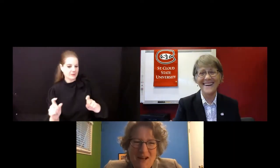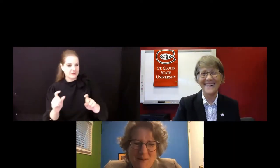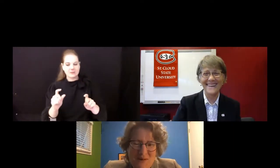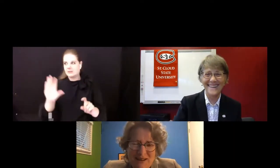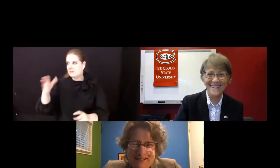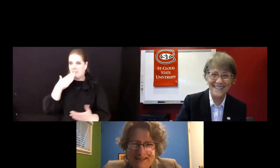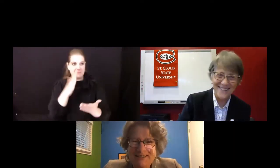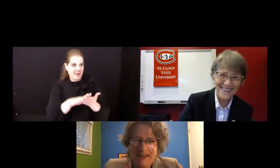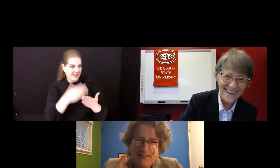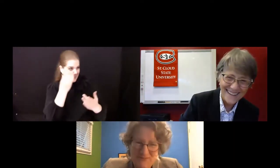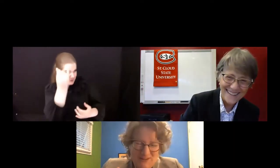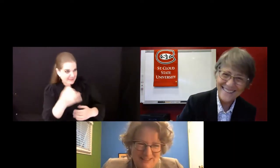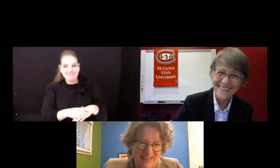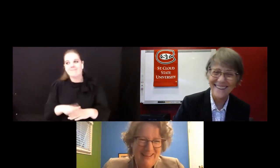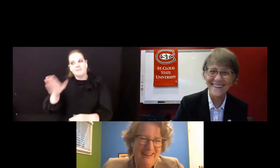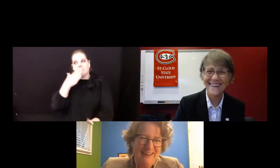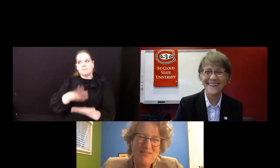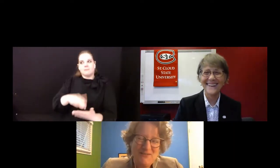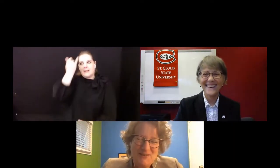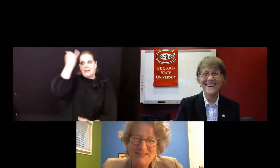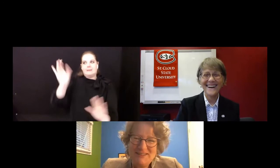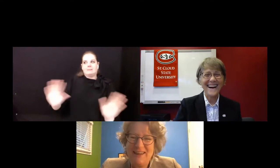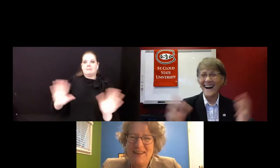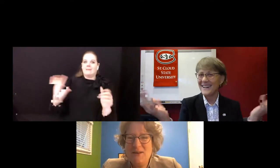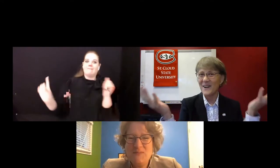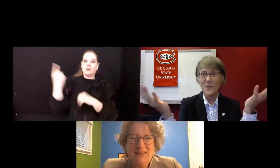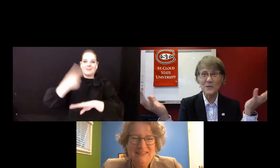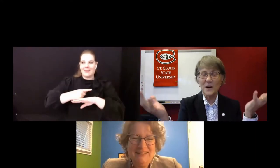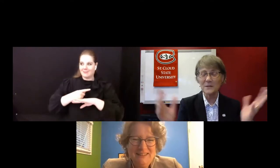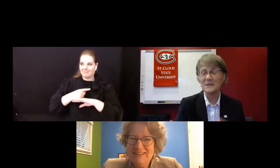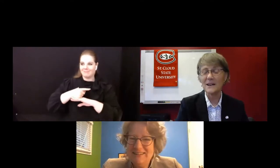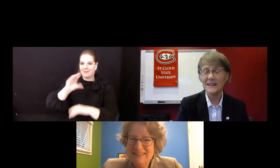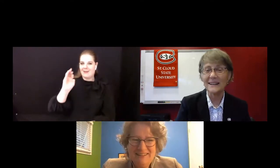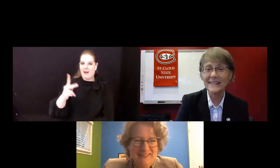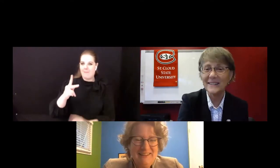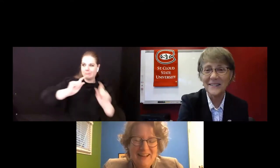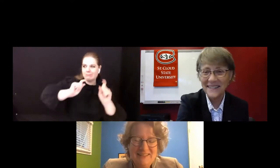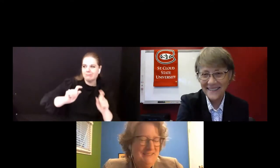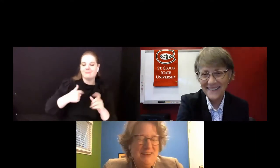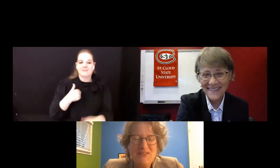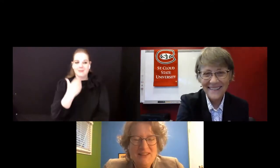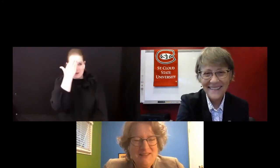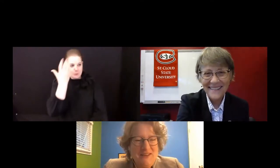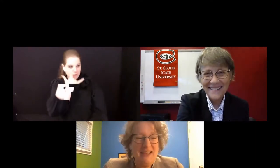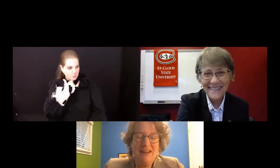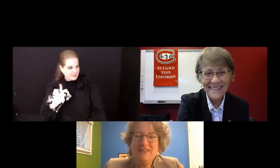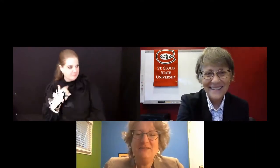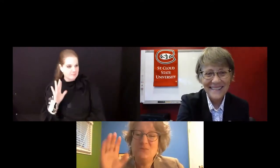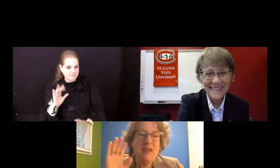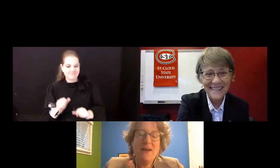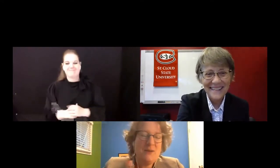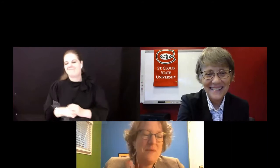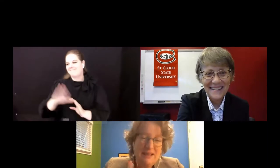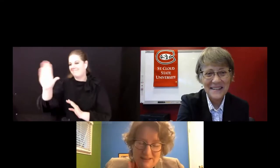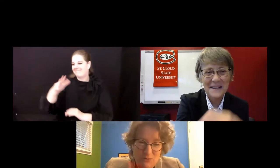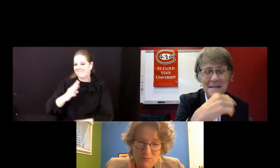go to comp questions first thing on the first day. I know, what's wrong with me, right? I know. No, that's okay. We